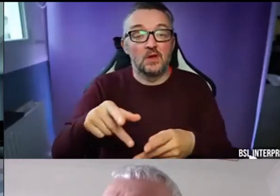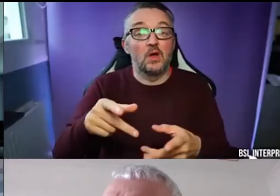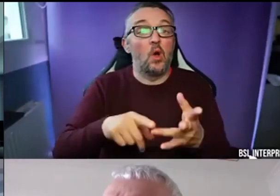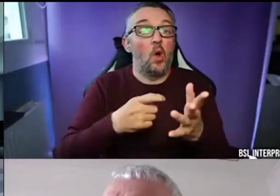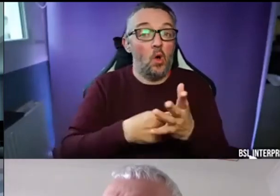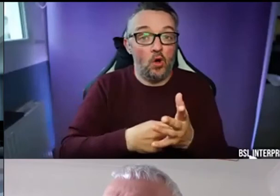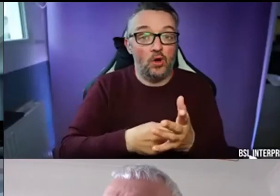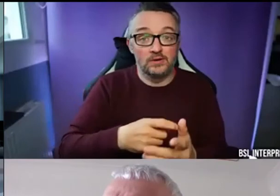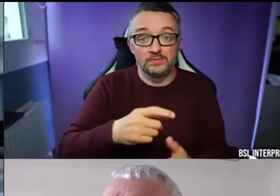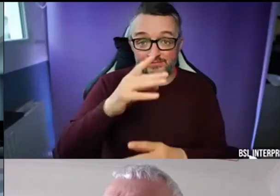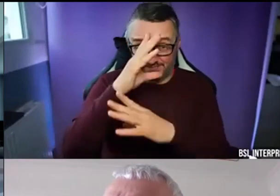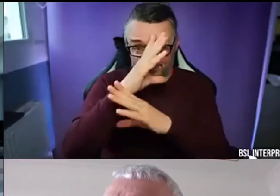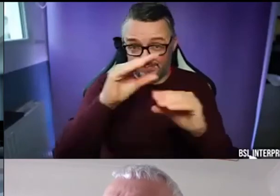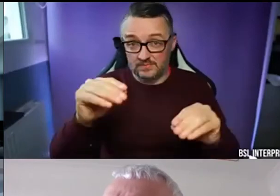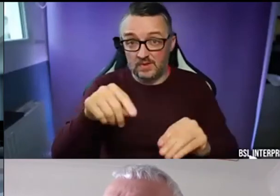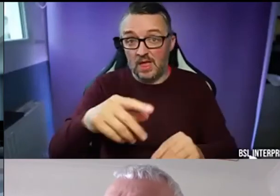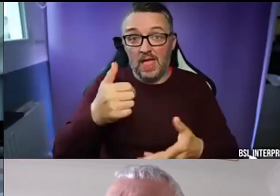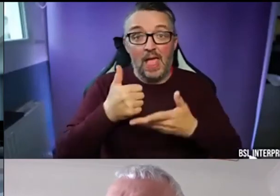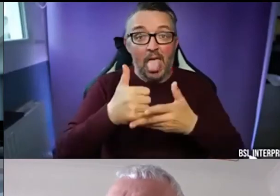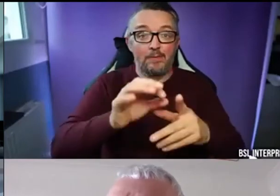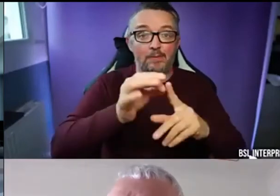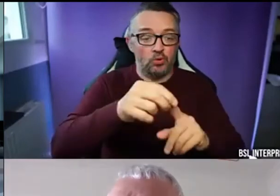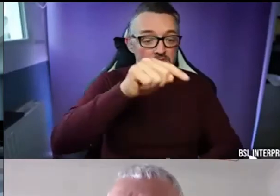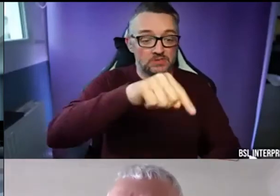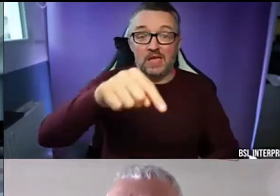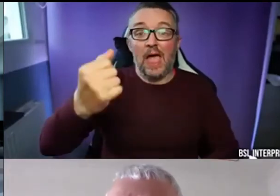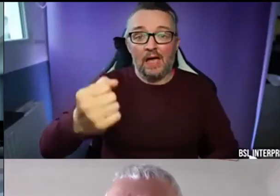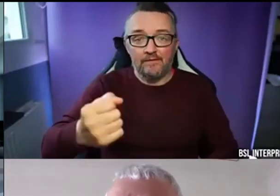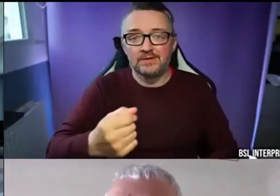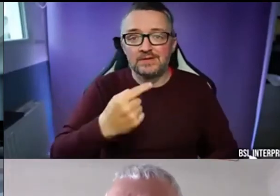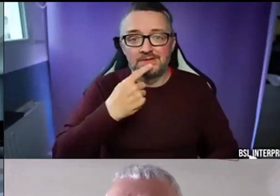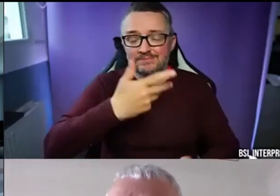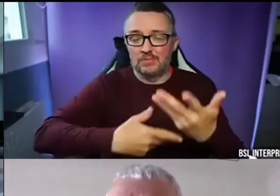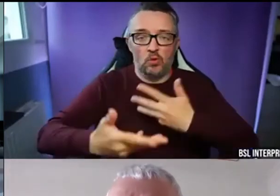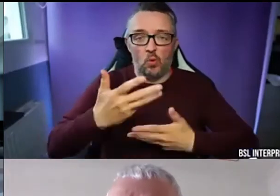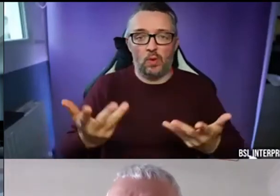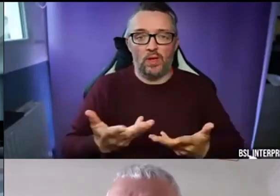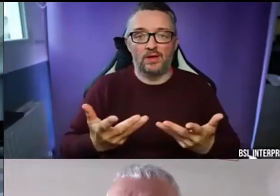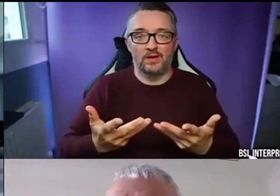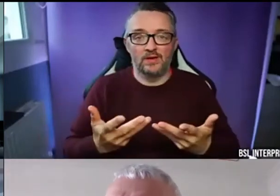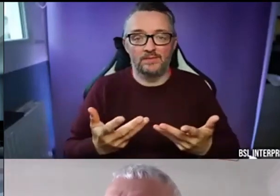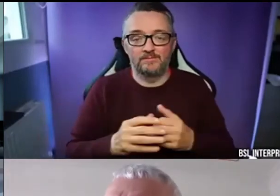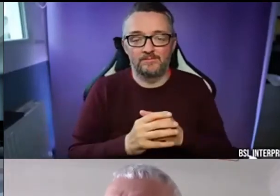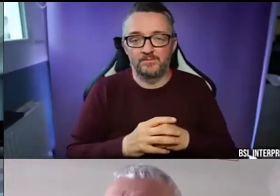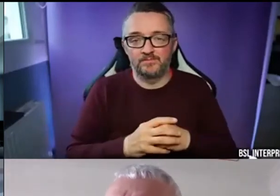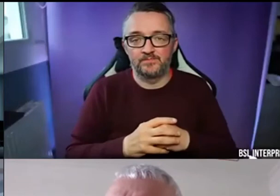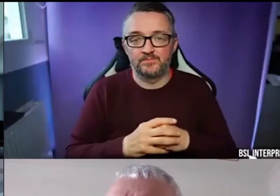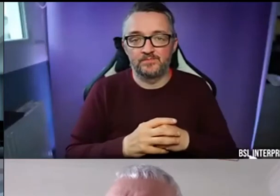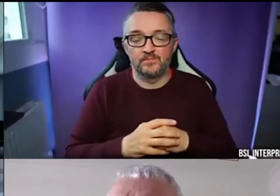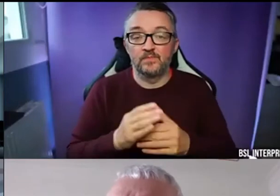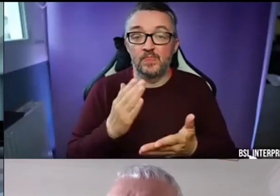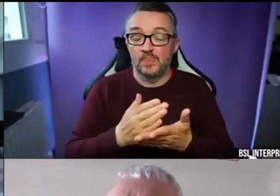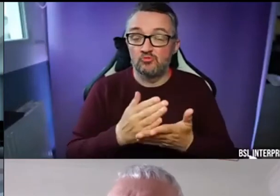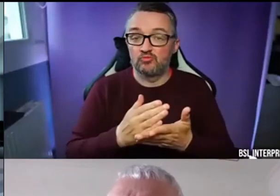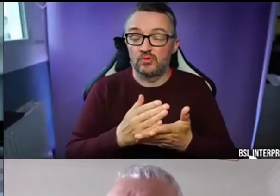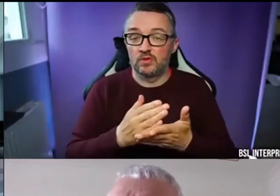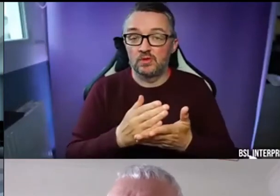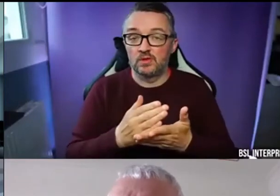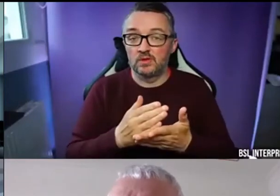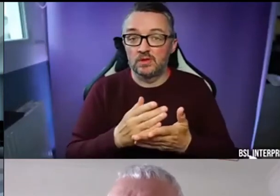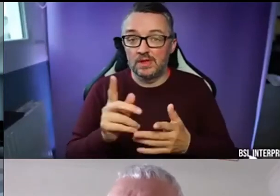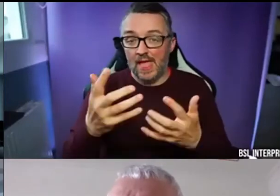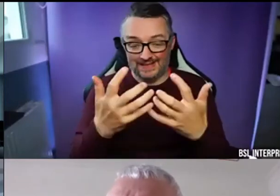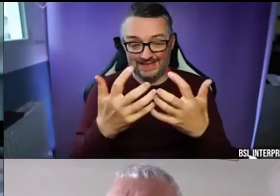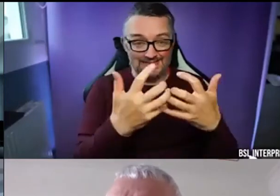points that are out there. And again, integration with Traveline Scotland. But yeah, when we're looking at technology